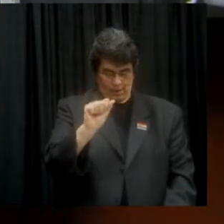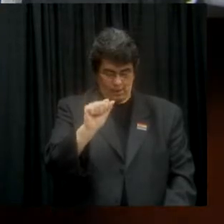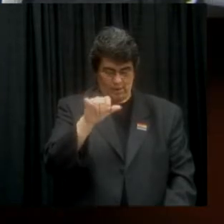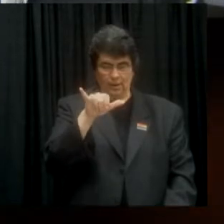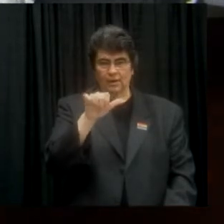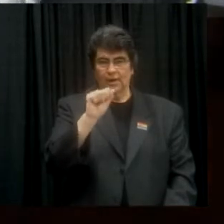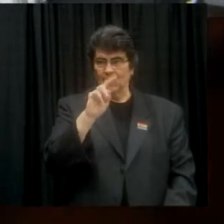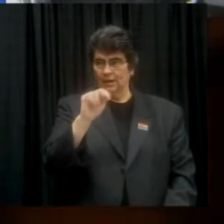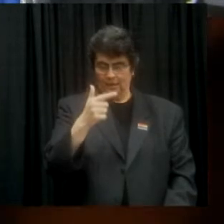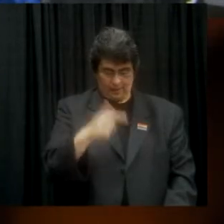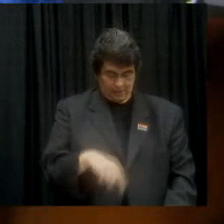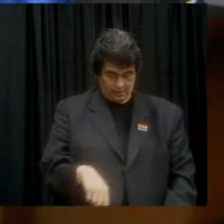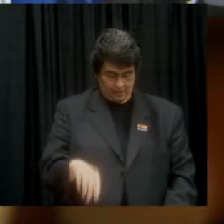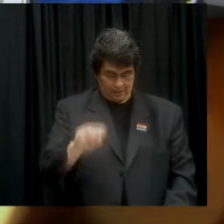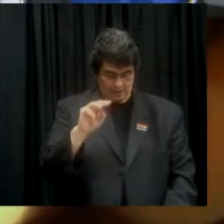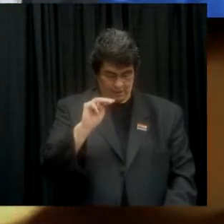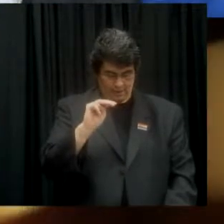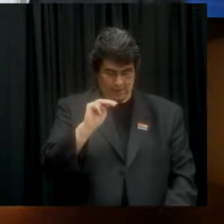Michaela Yang.